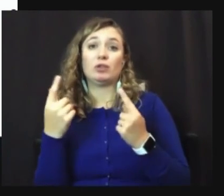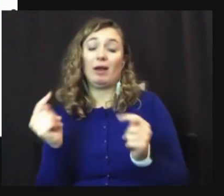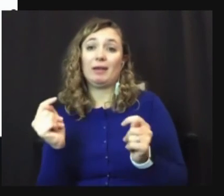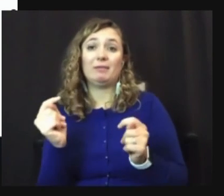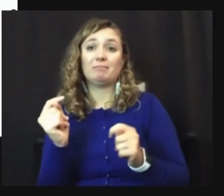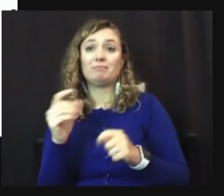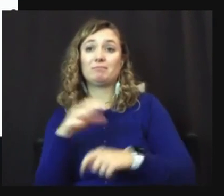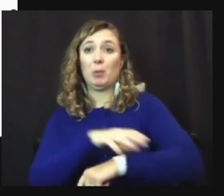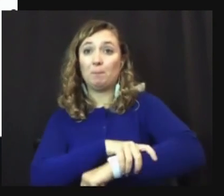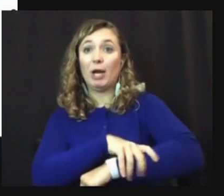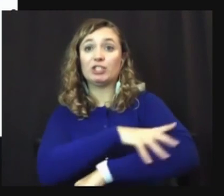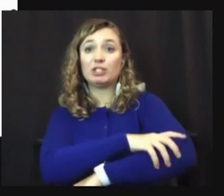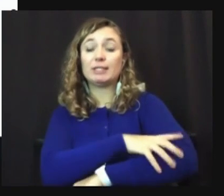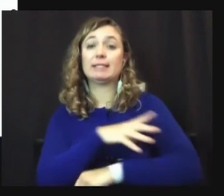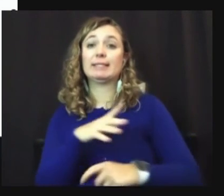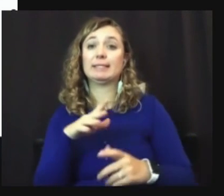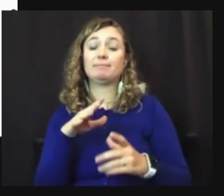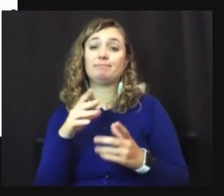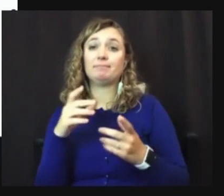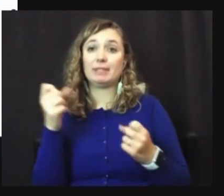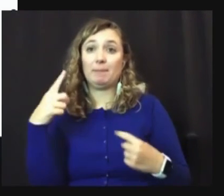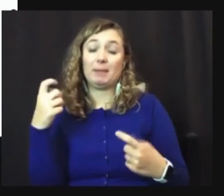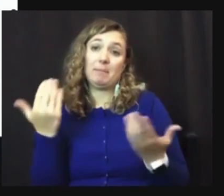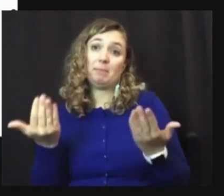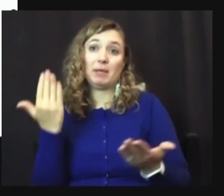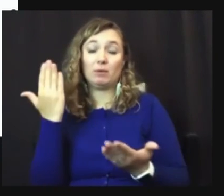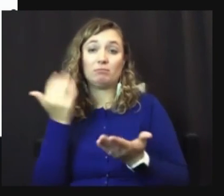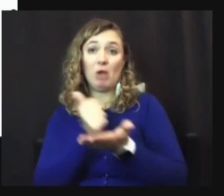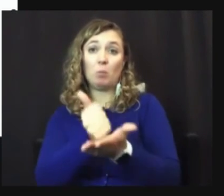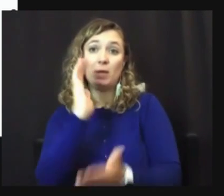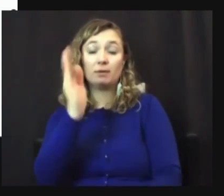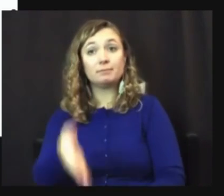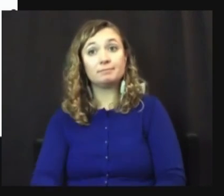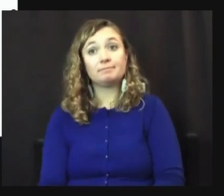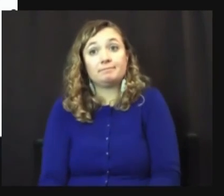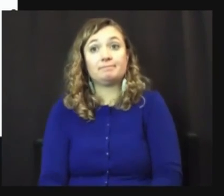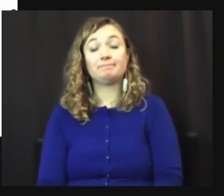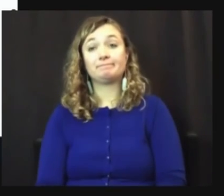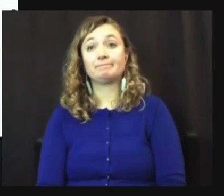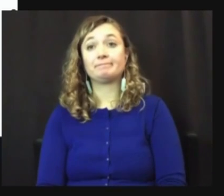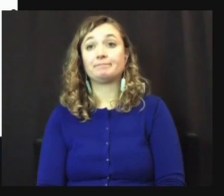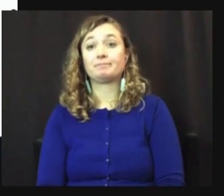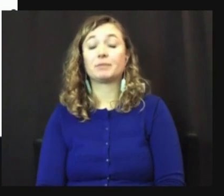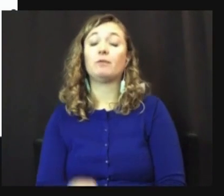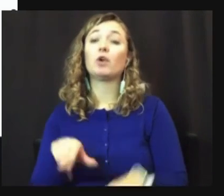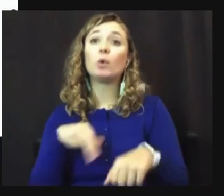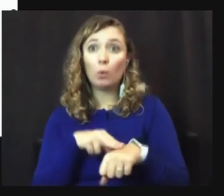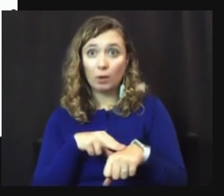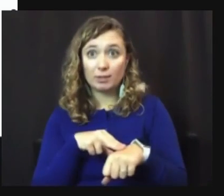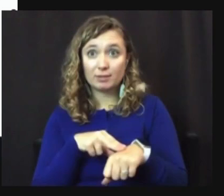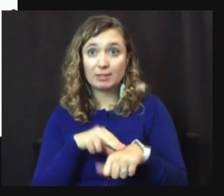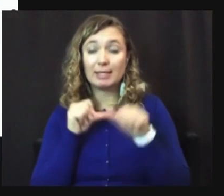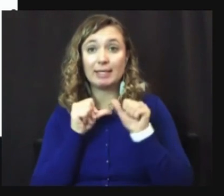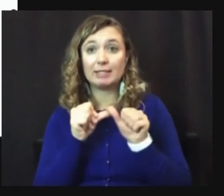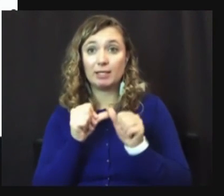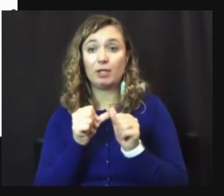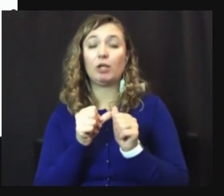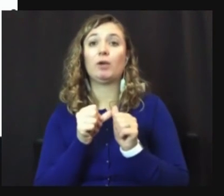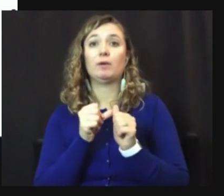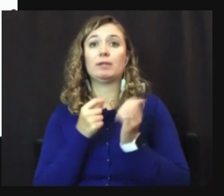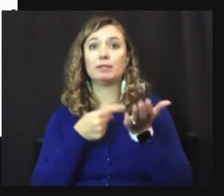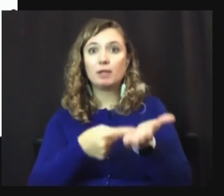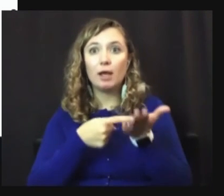And maybe they will. Maybe that's what it is. You know? And of course, continue conversations with the